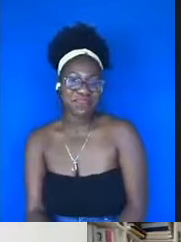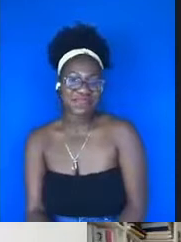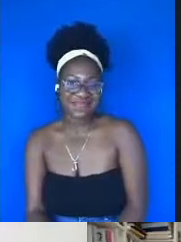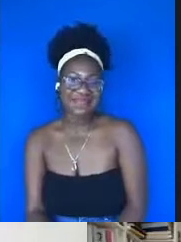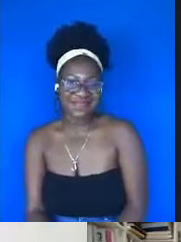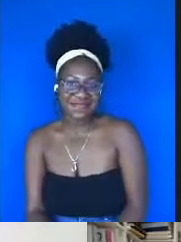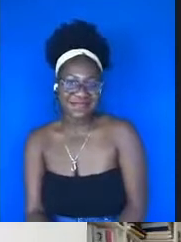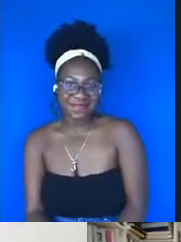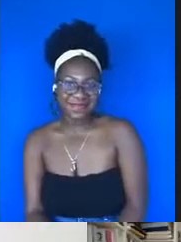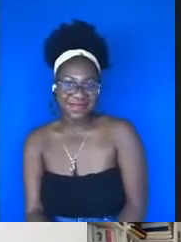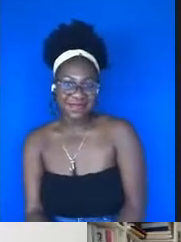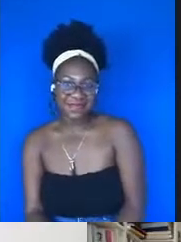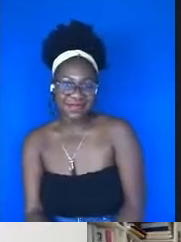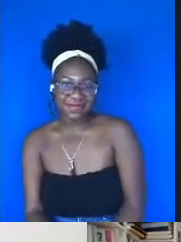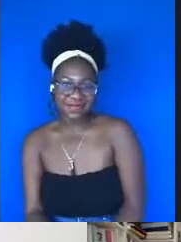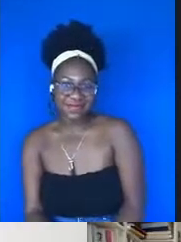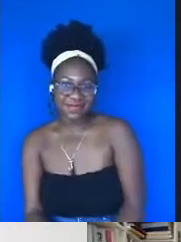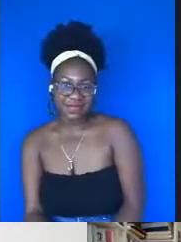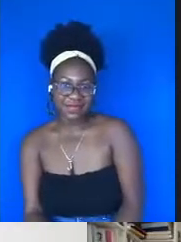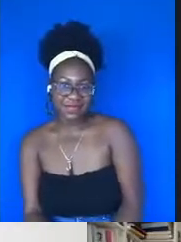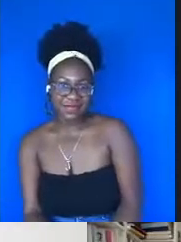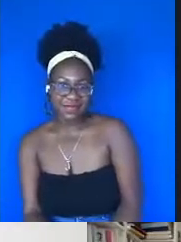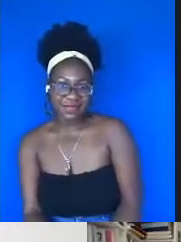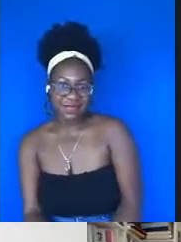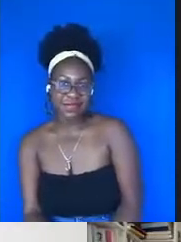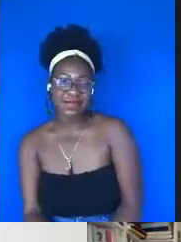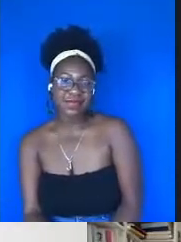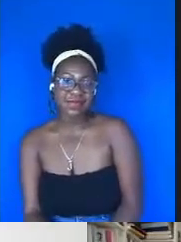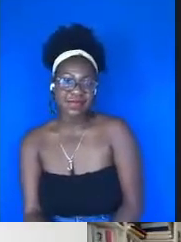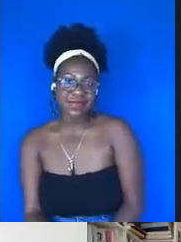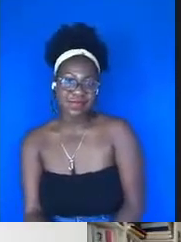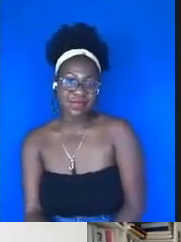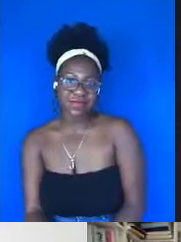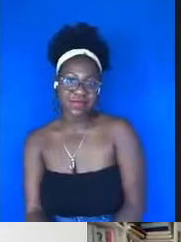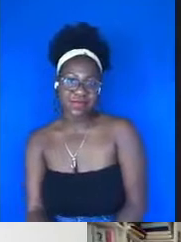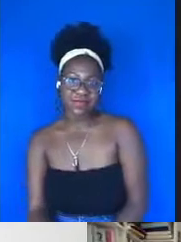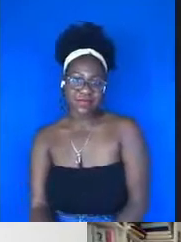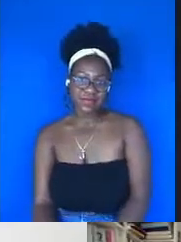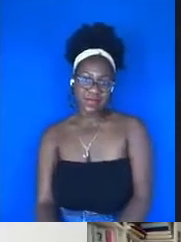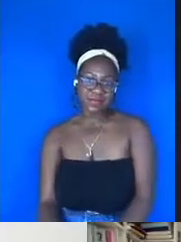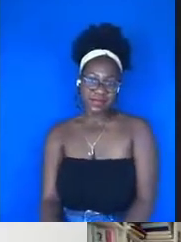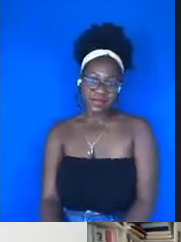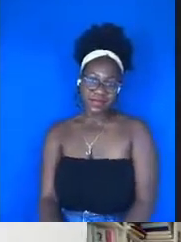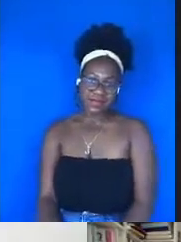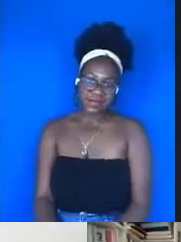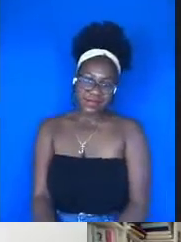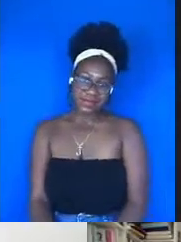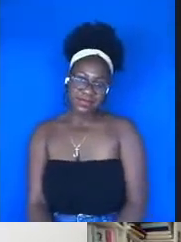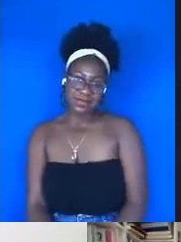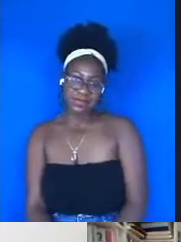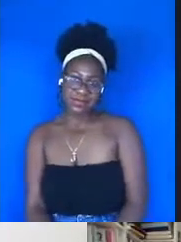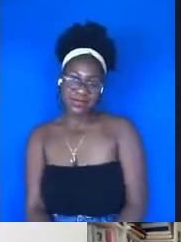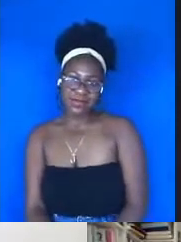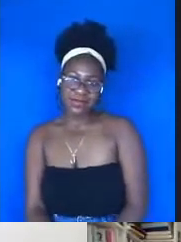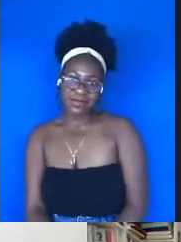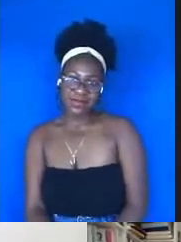like underwear. Nobody else knows but you. So like, then I can just like sit in my hips and enjoy that. So when I have breaks or